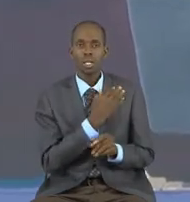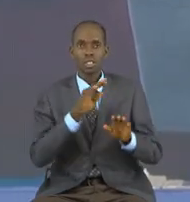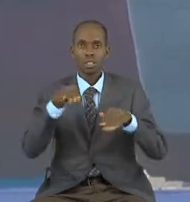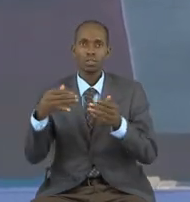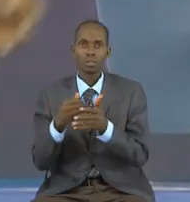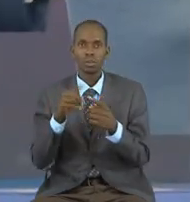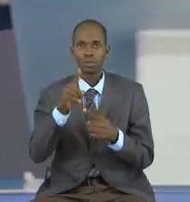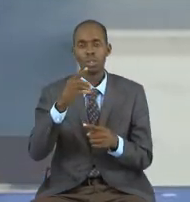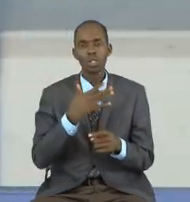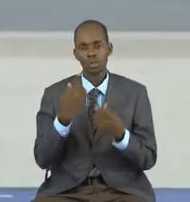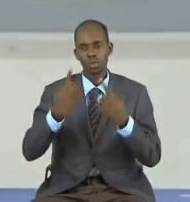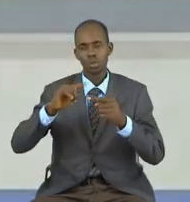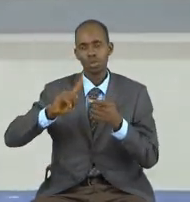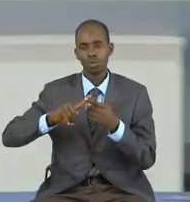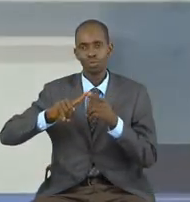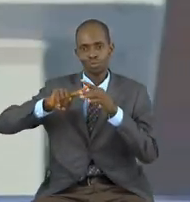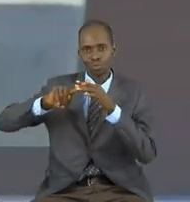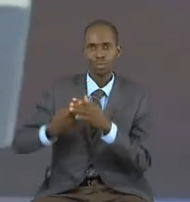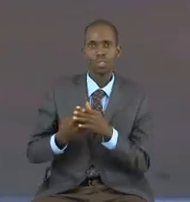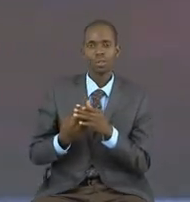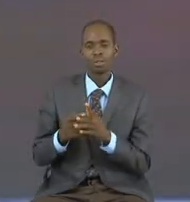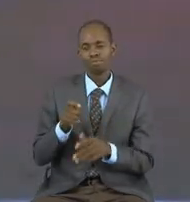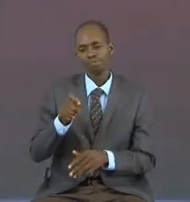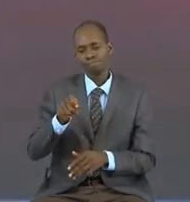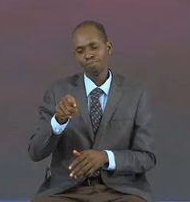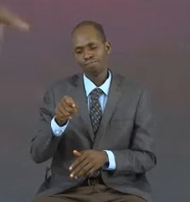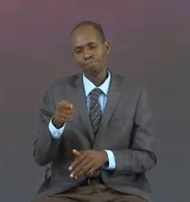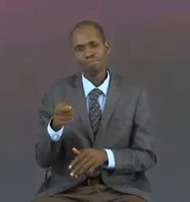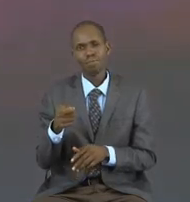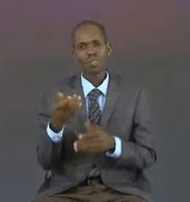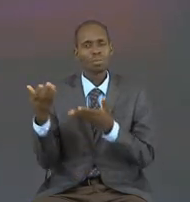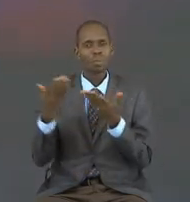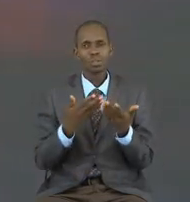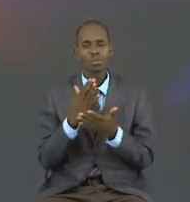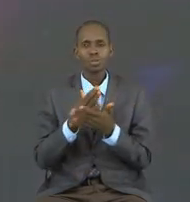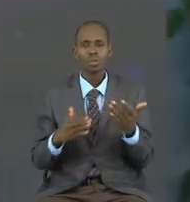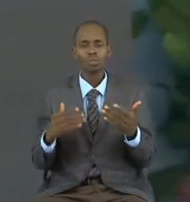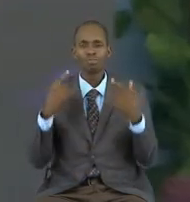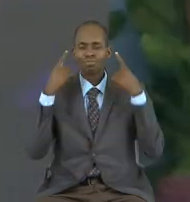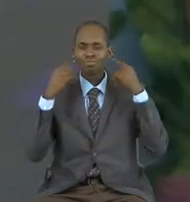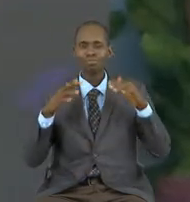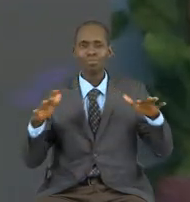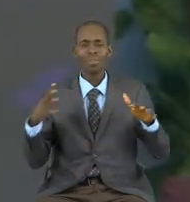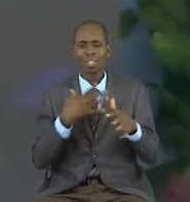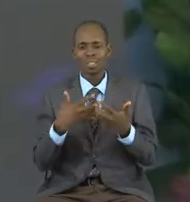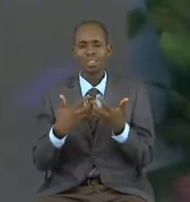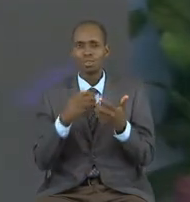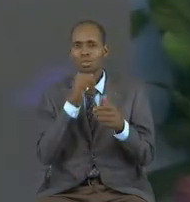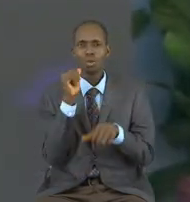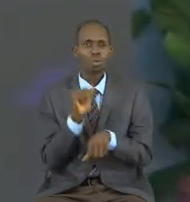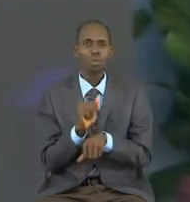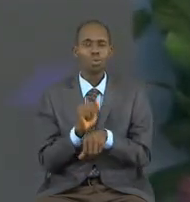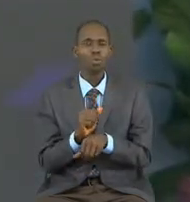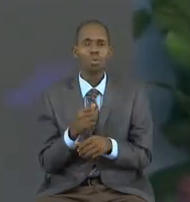ignition, the thing is making noise, and the engine is not working well. You put